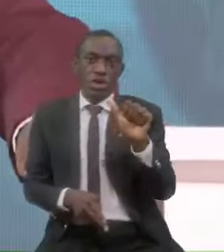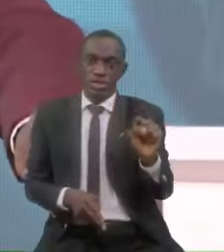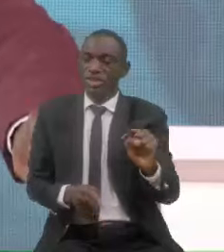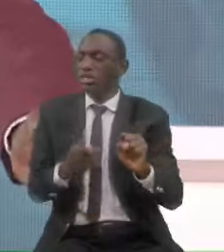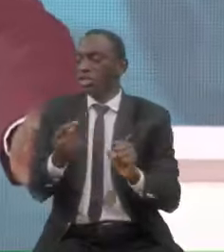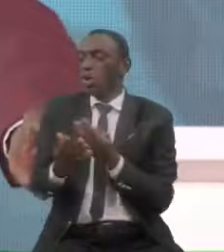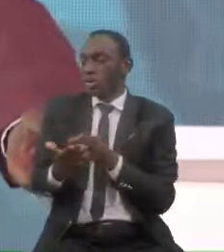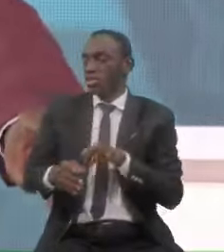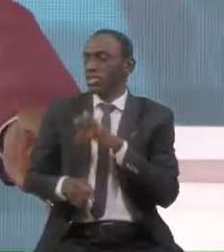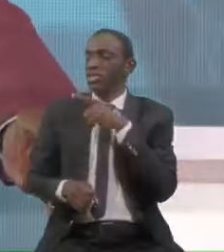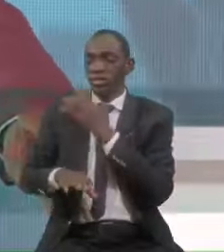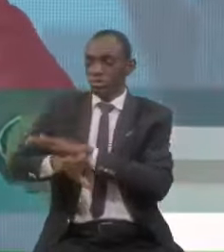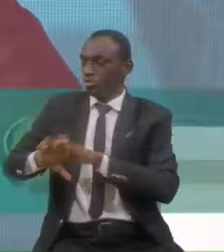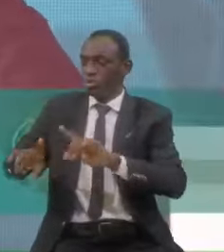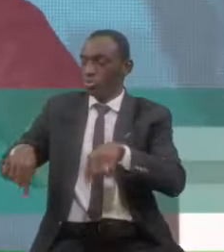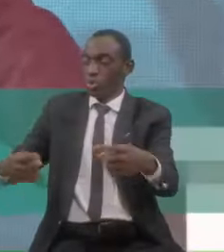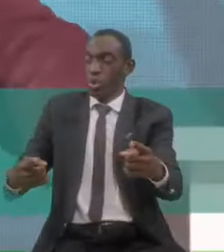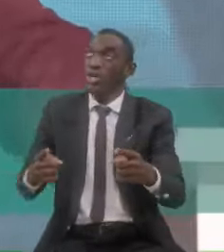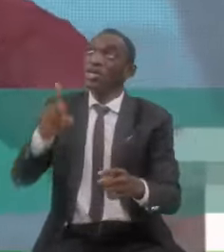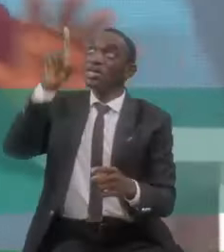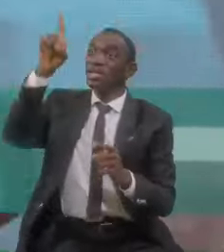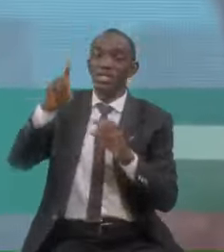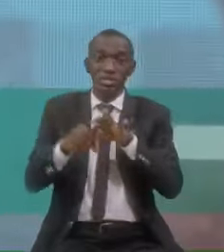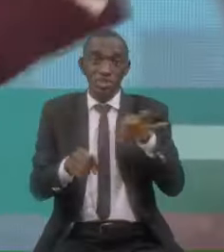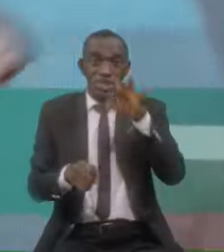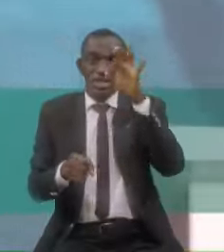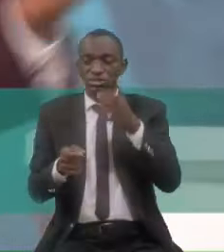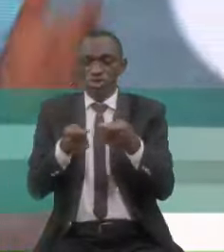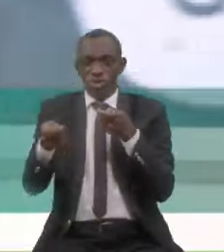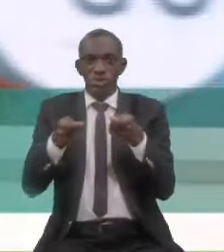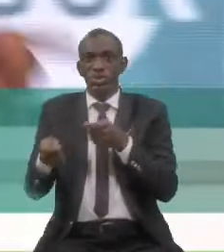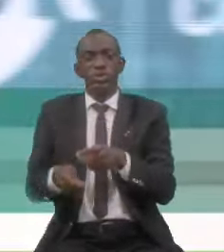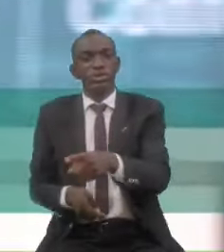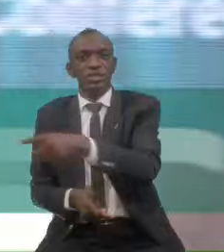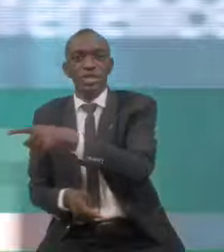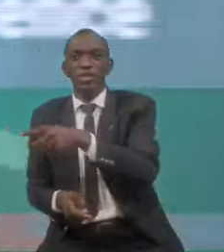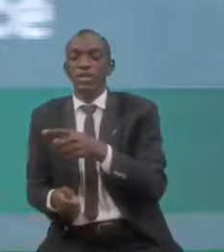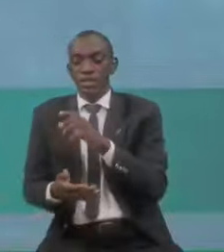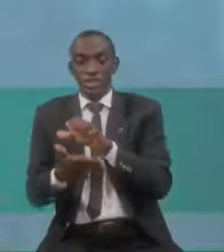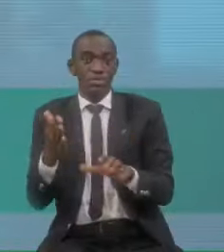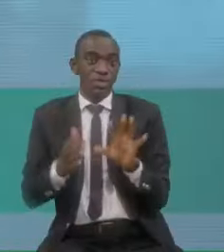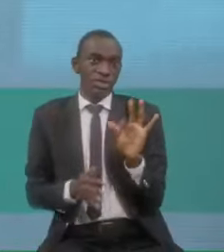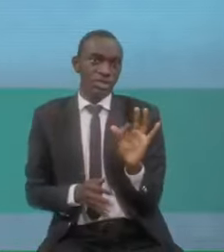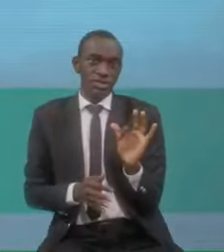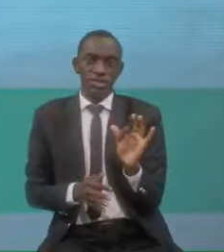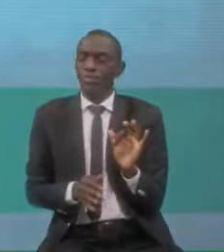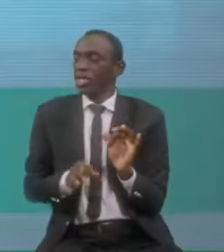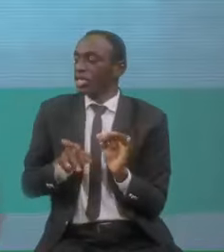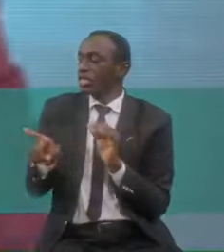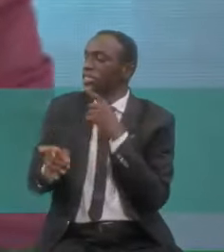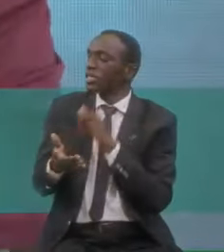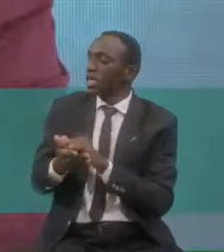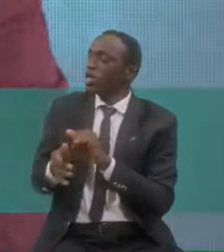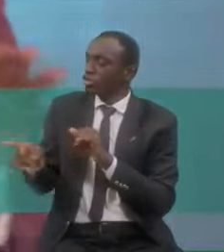restraining spirit. And then in chapter 19, said, Come on now. You're going to that same Asia